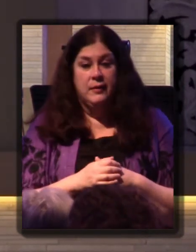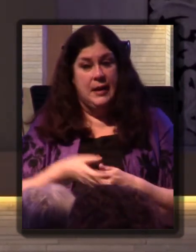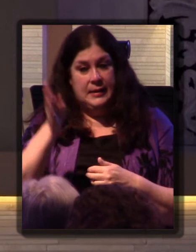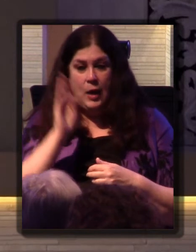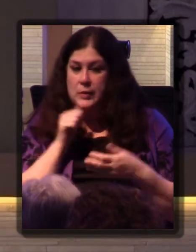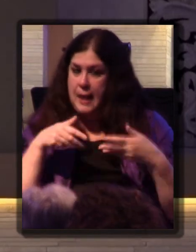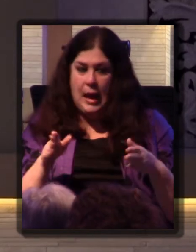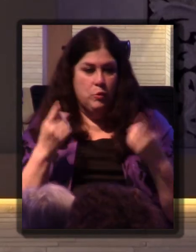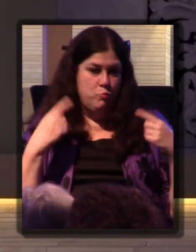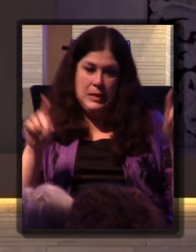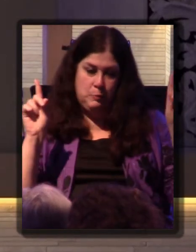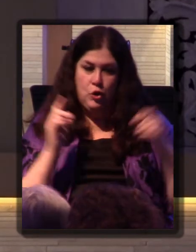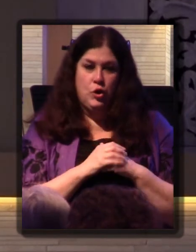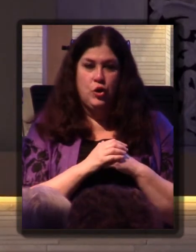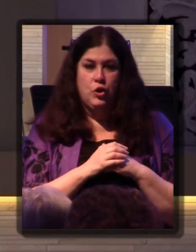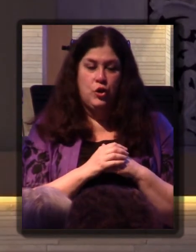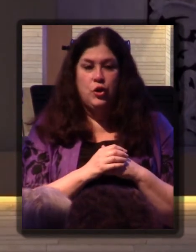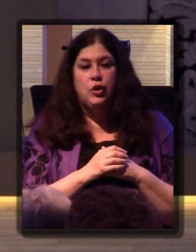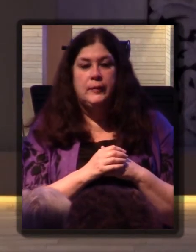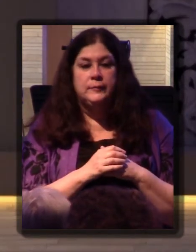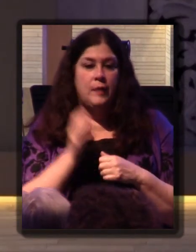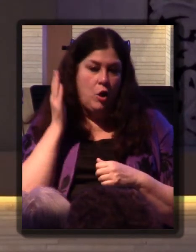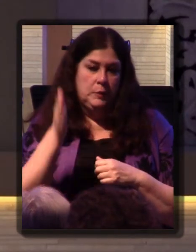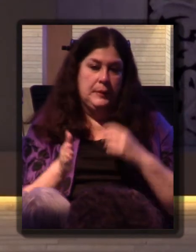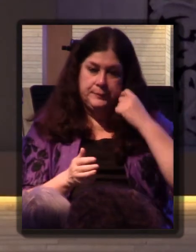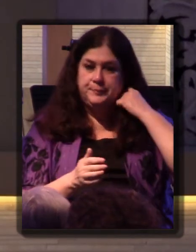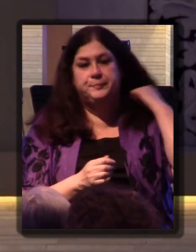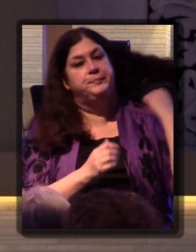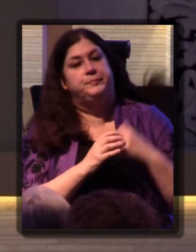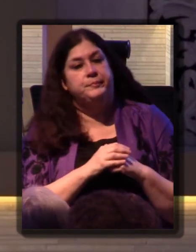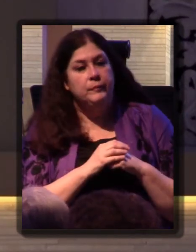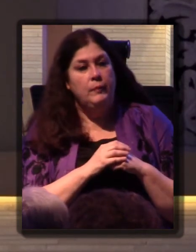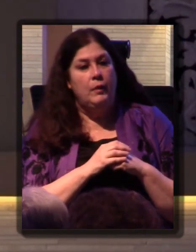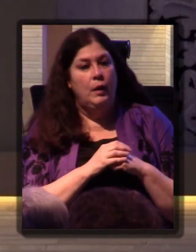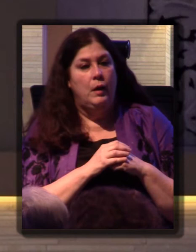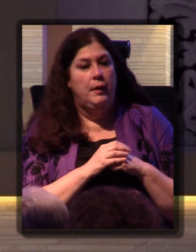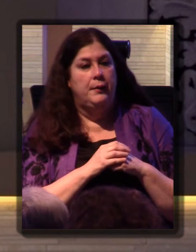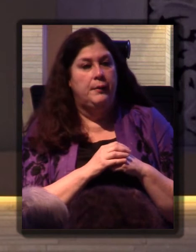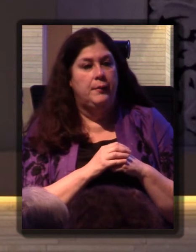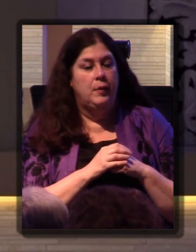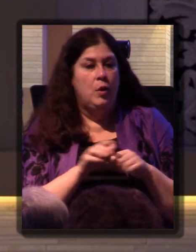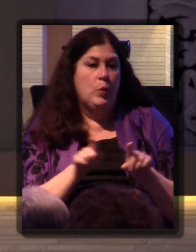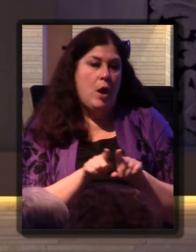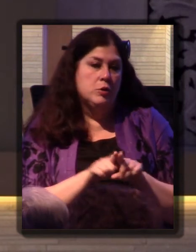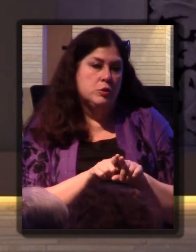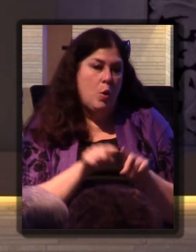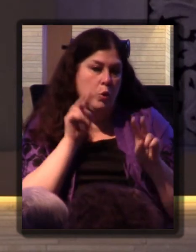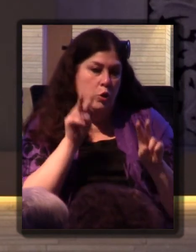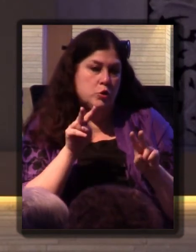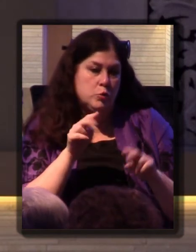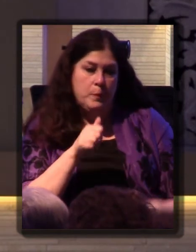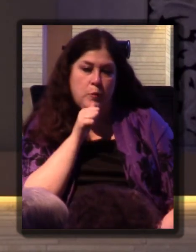that. God will not allow it to prosper. Ultimately, will not allow it to prosper. And